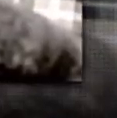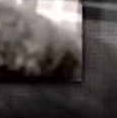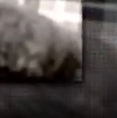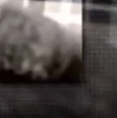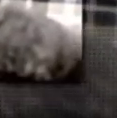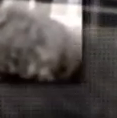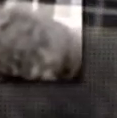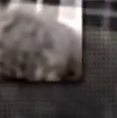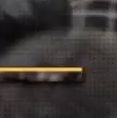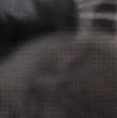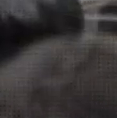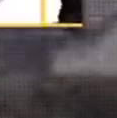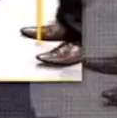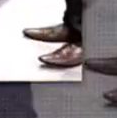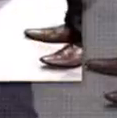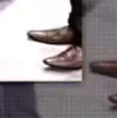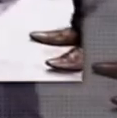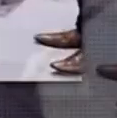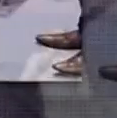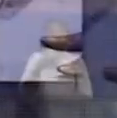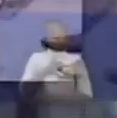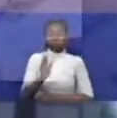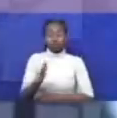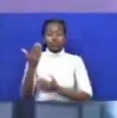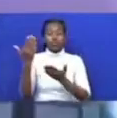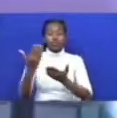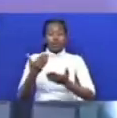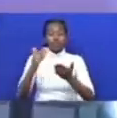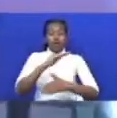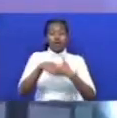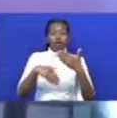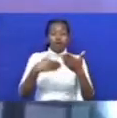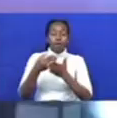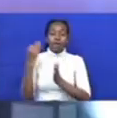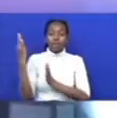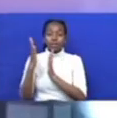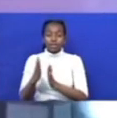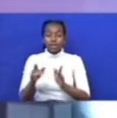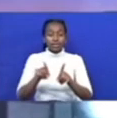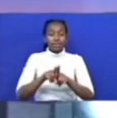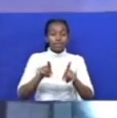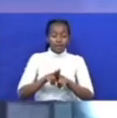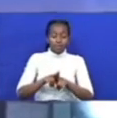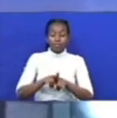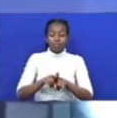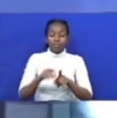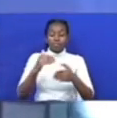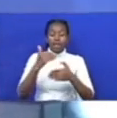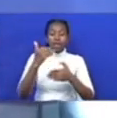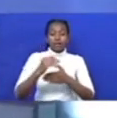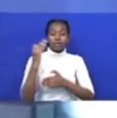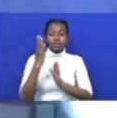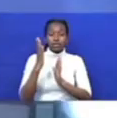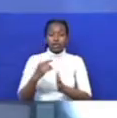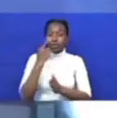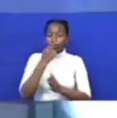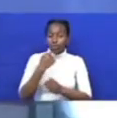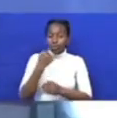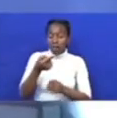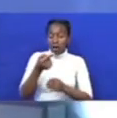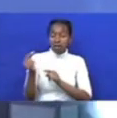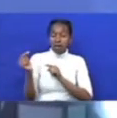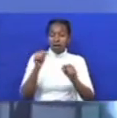the servants of God that are here and the one that I'll be bringing up in about 20 or so